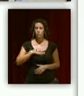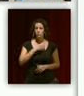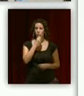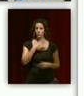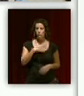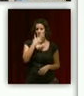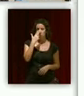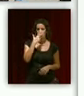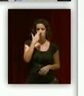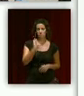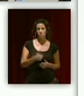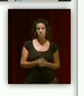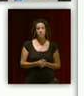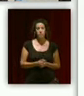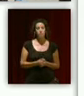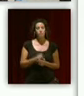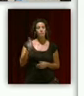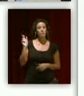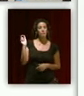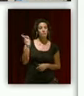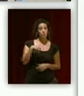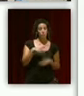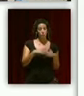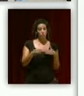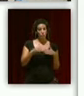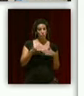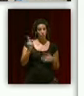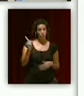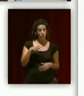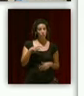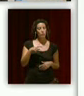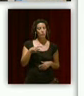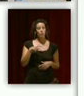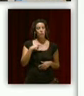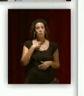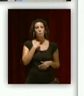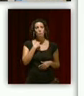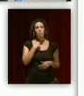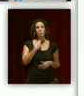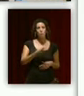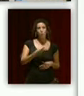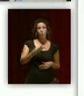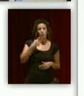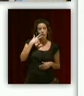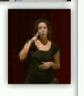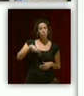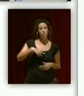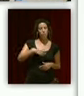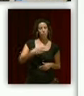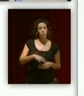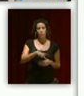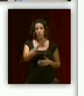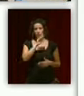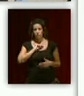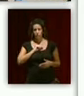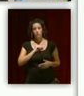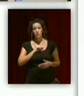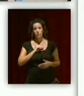All the users claimed that the interfaces were interesting and most valuable. They all